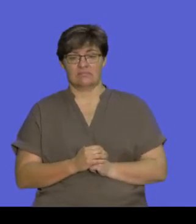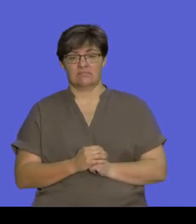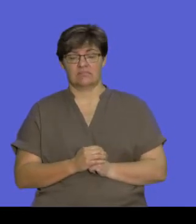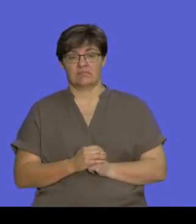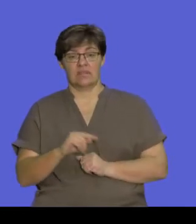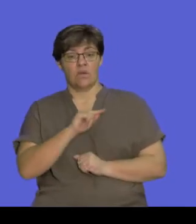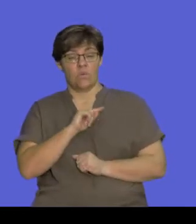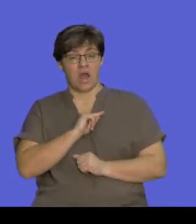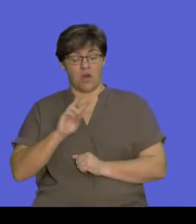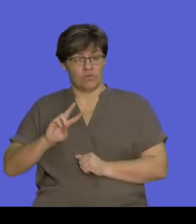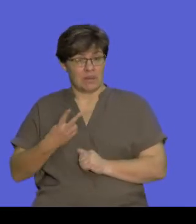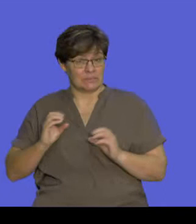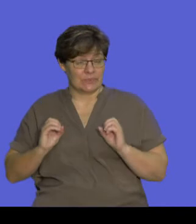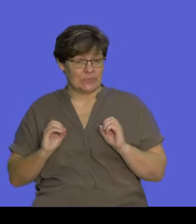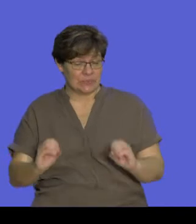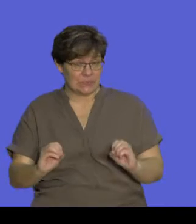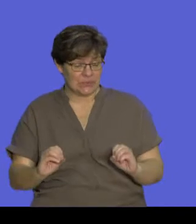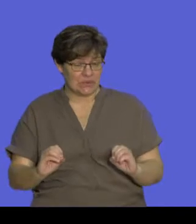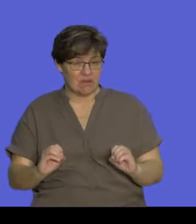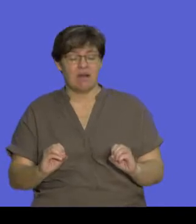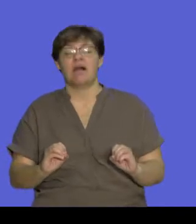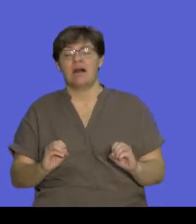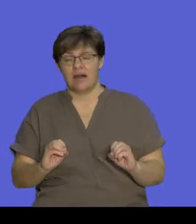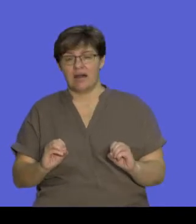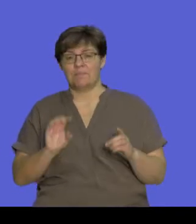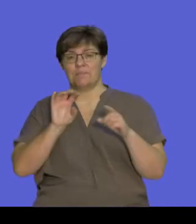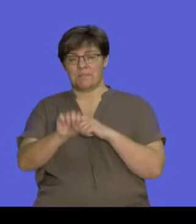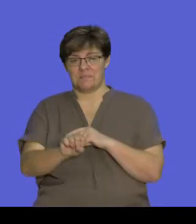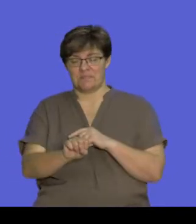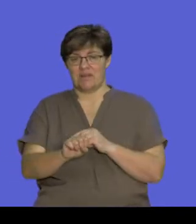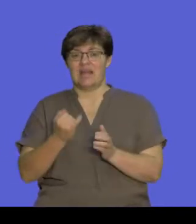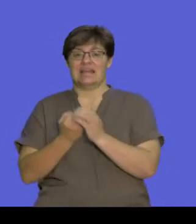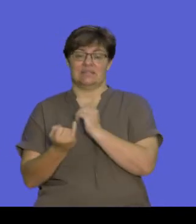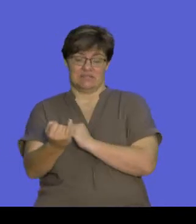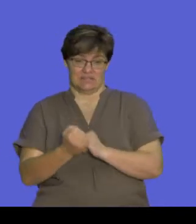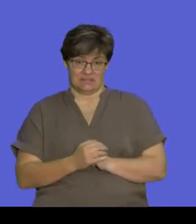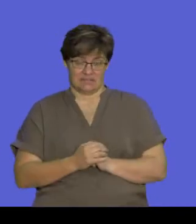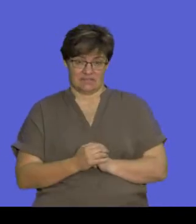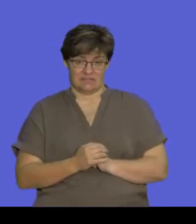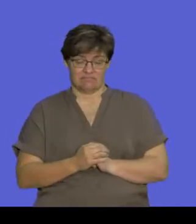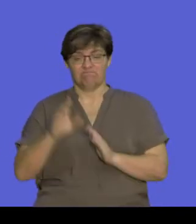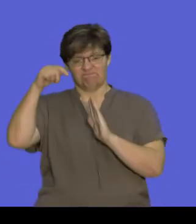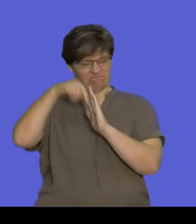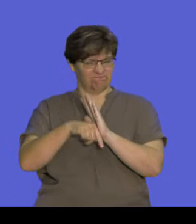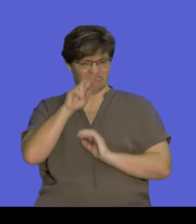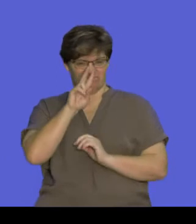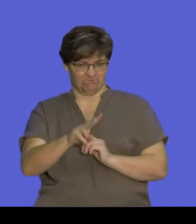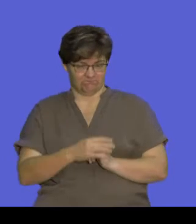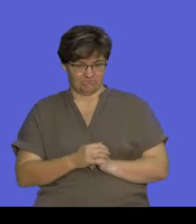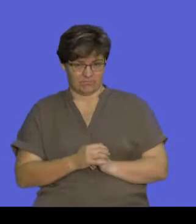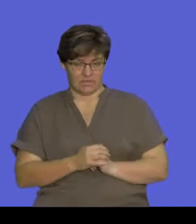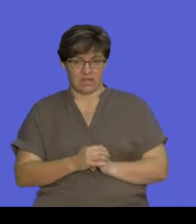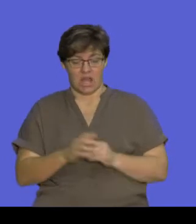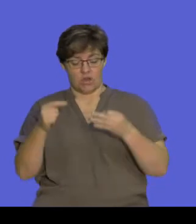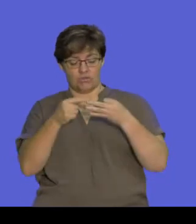no replacement, we recognize this is a clue for independence. But let's get into the detail. So we're told we've got